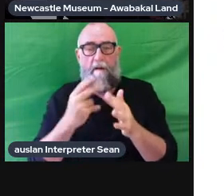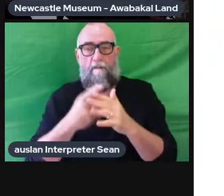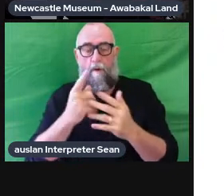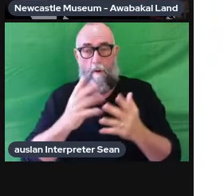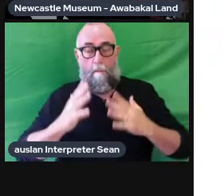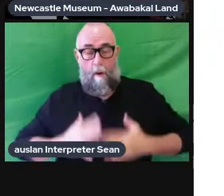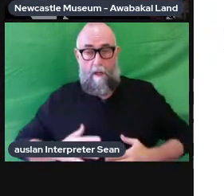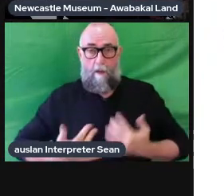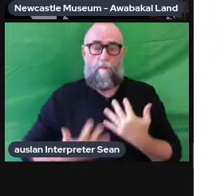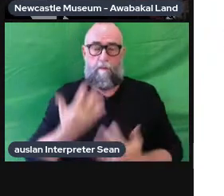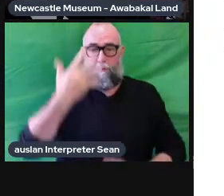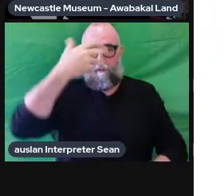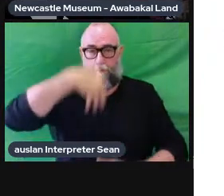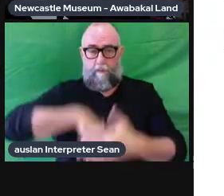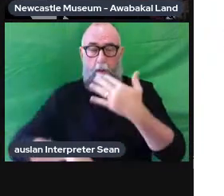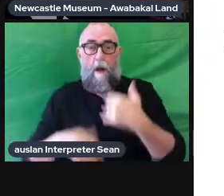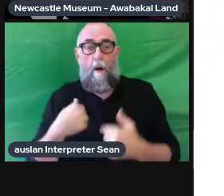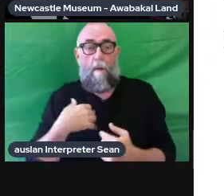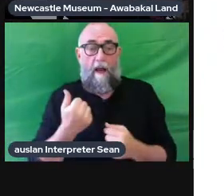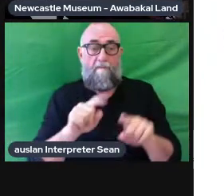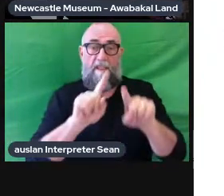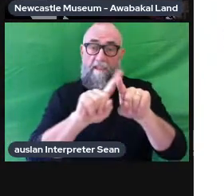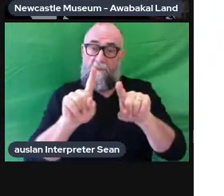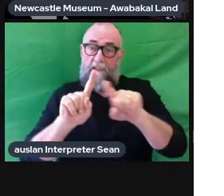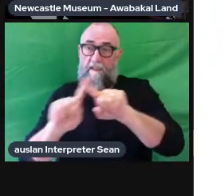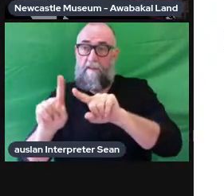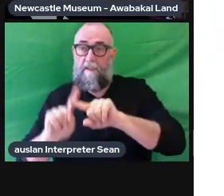circulation. They're not all the same. So we